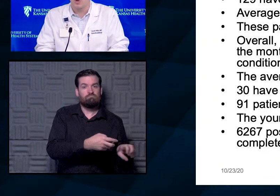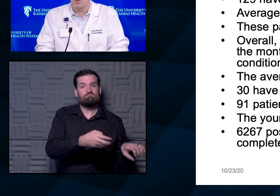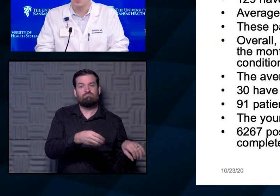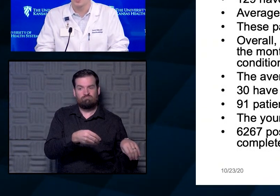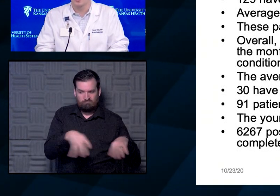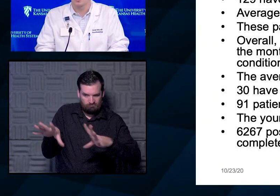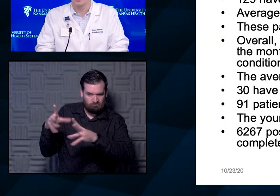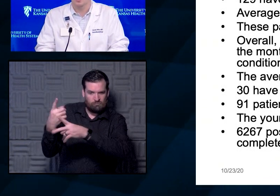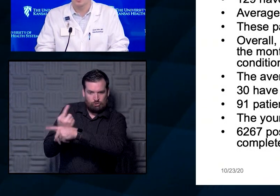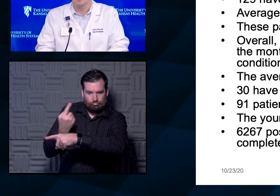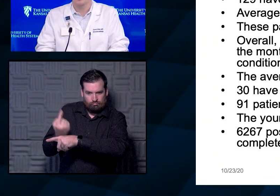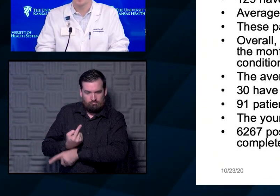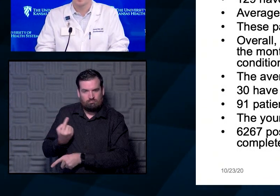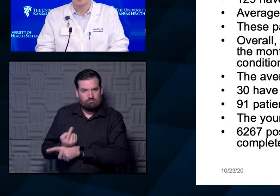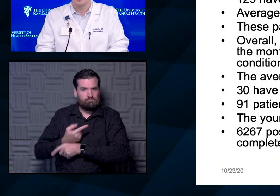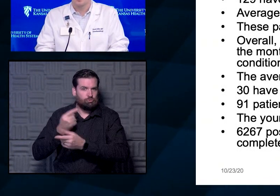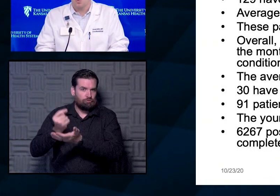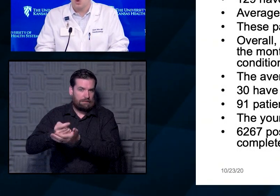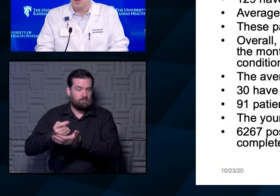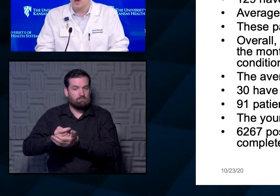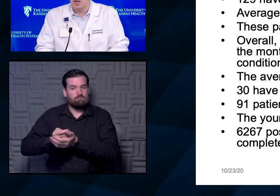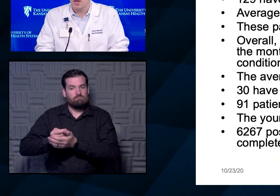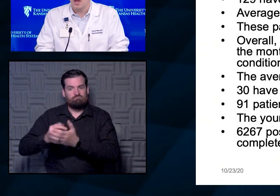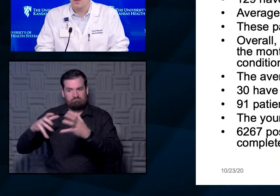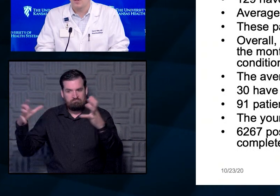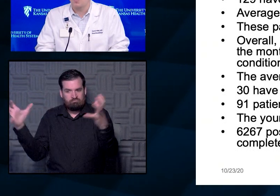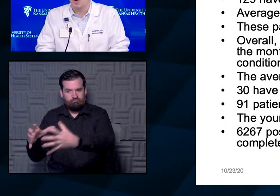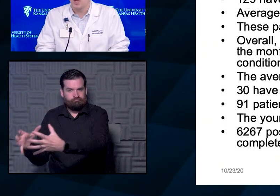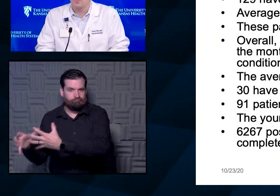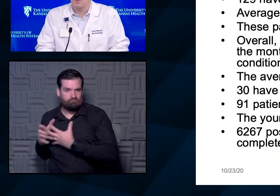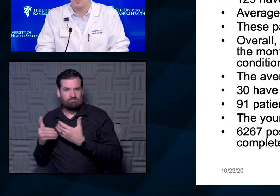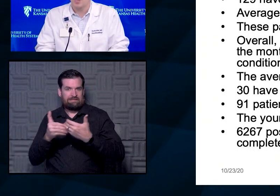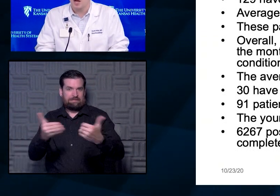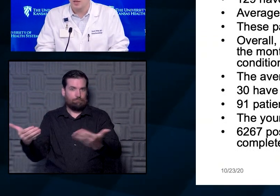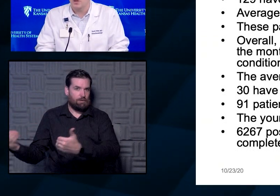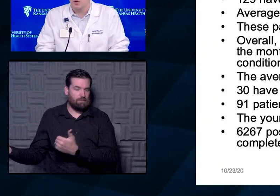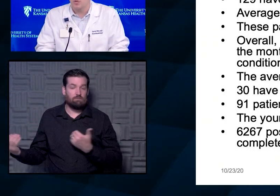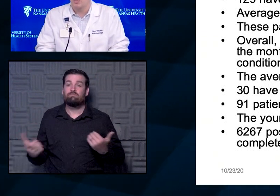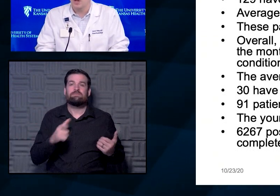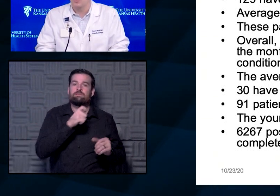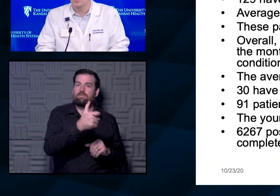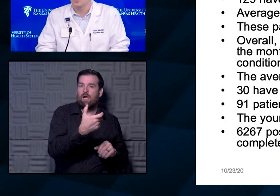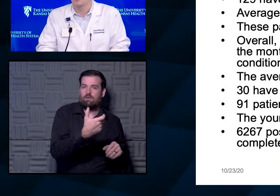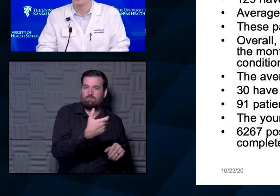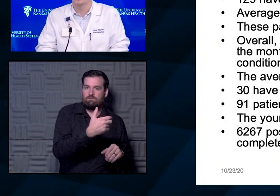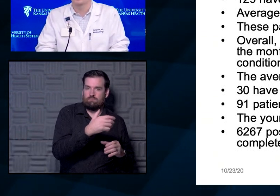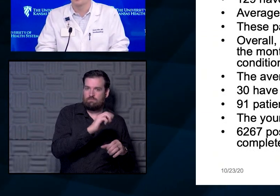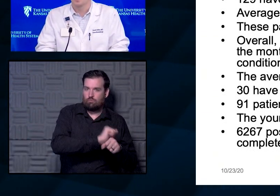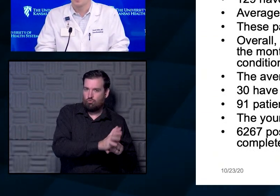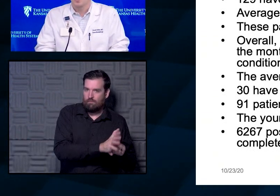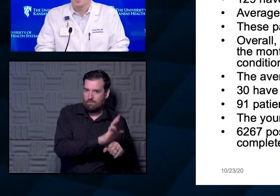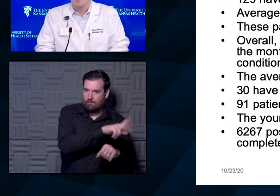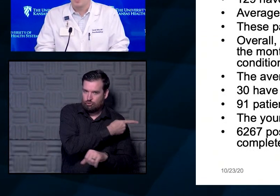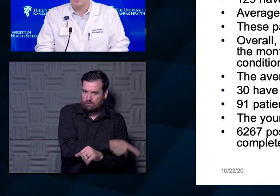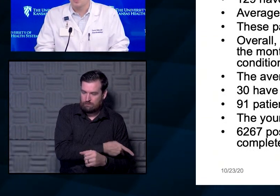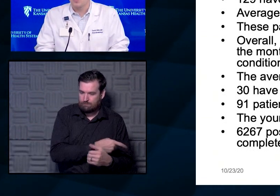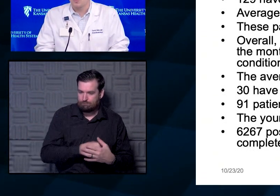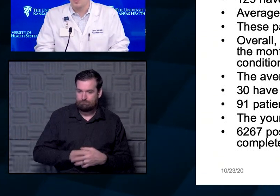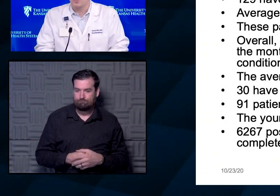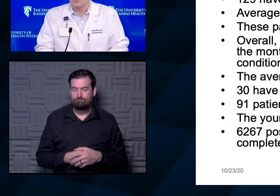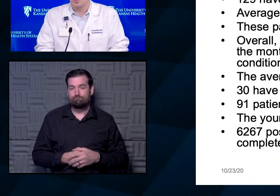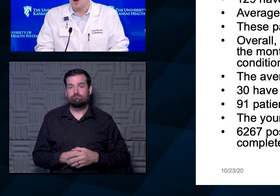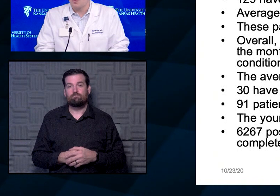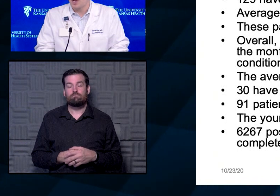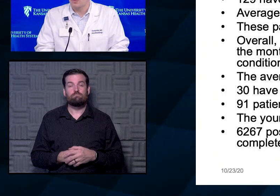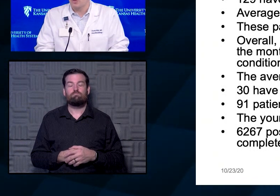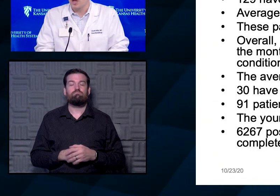treated appropriately and are cohorted and separated from the non-COVID patients in our hospital. So because we're